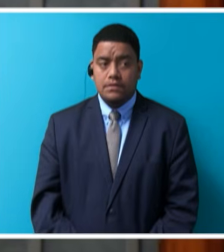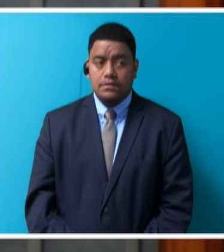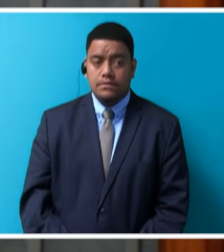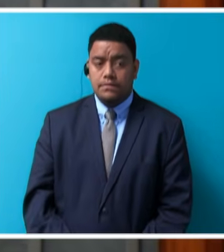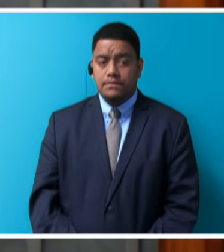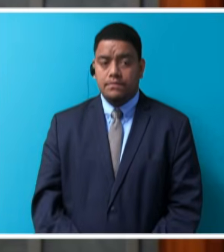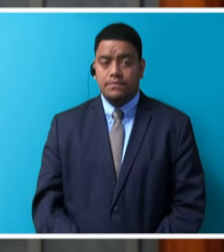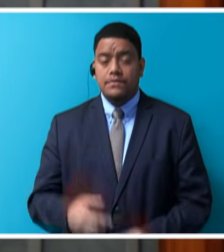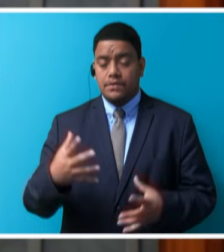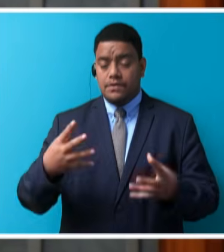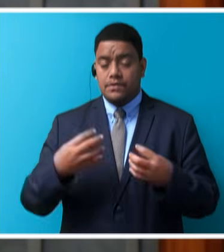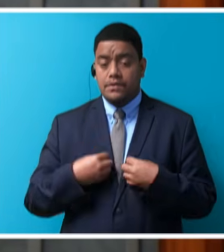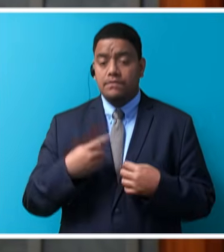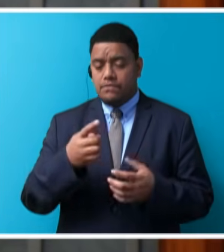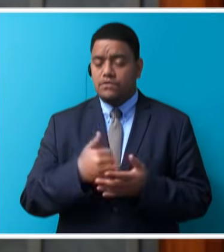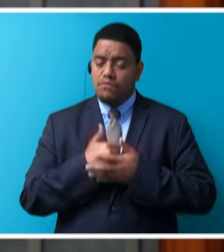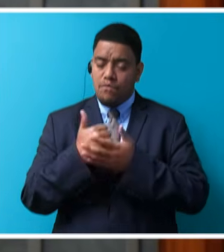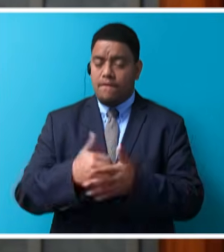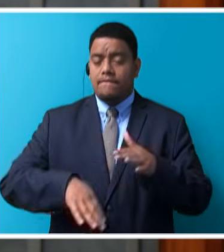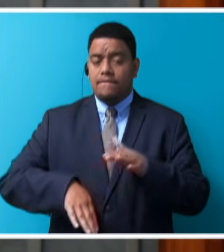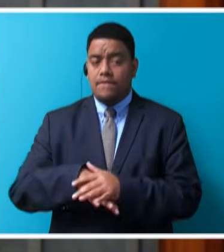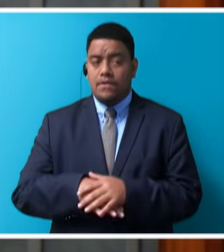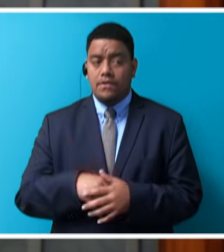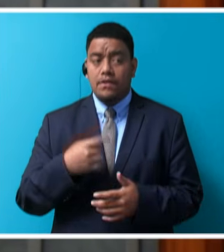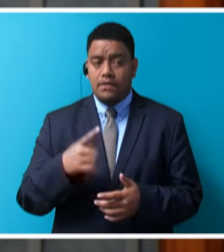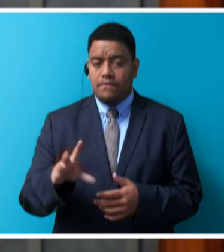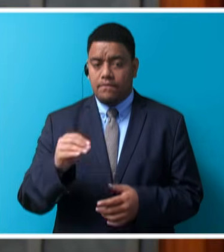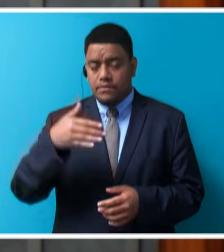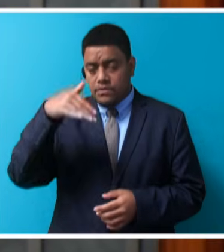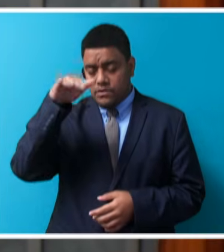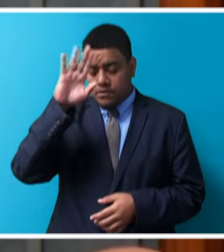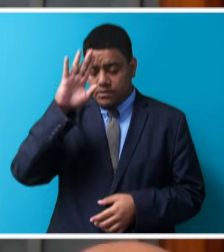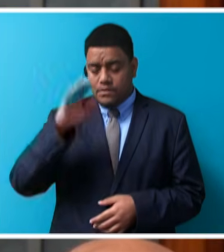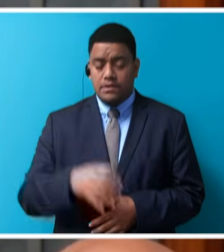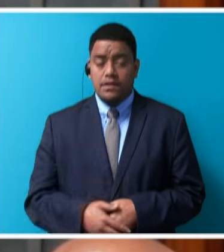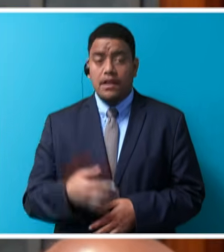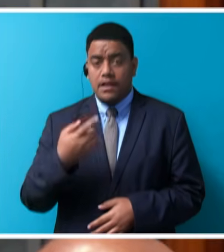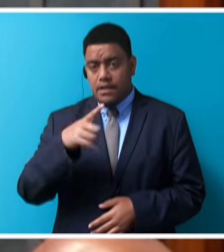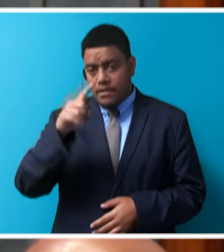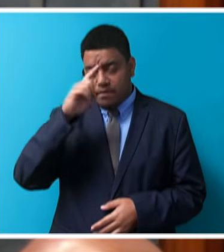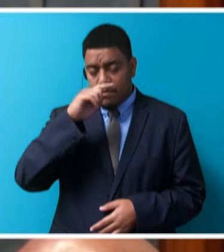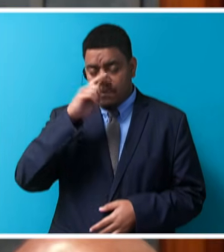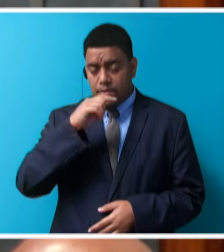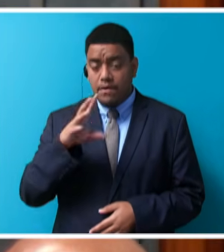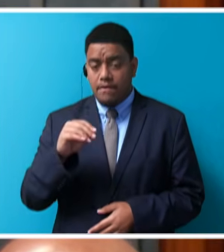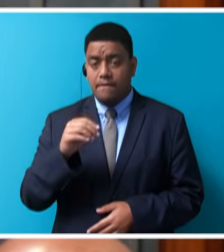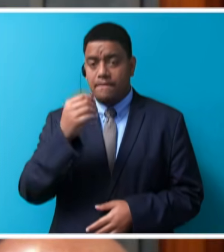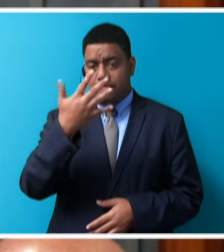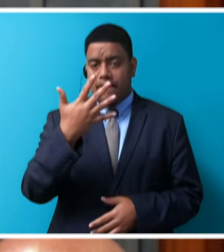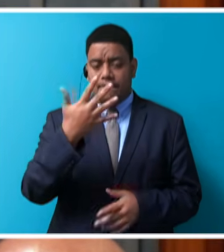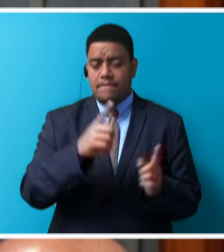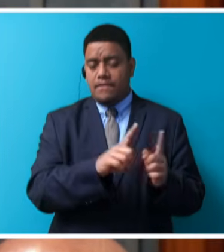He received overwhelming support and accolades from the chiefs and the people of the 5